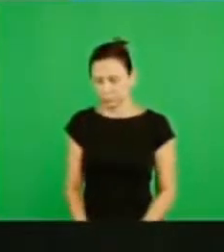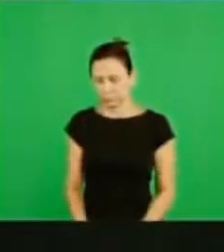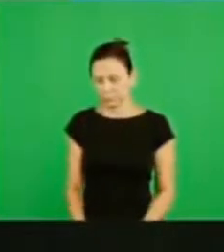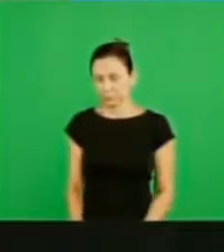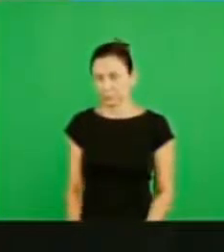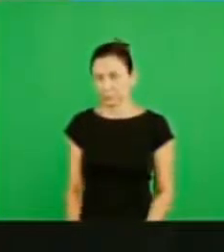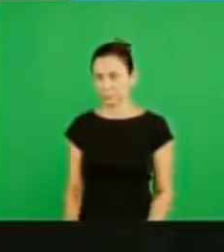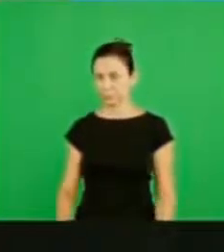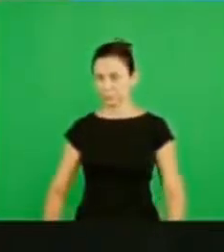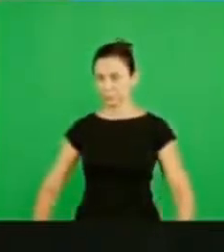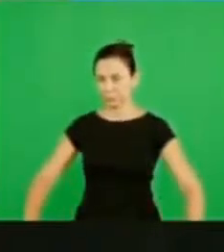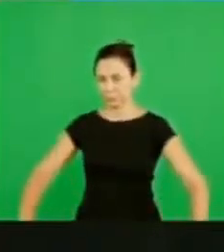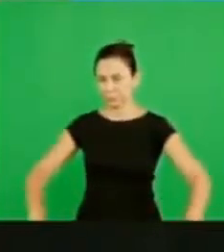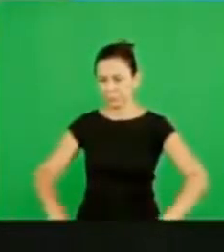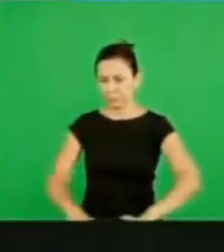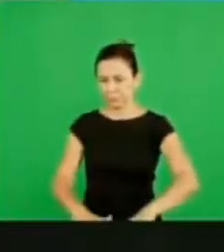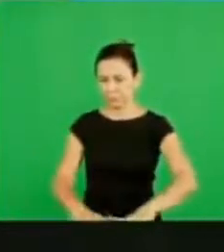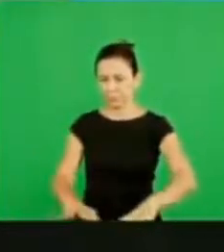all over.